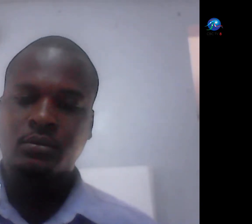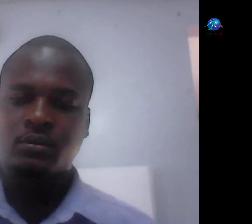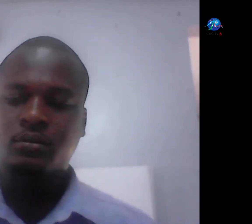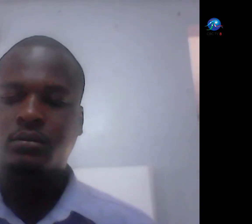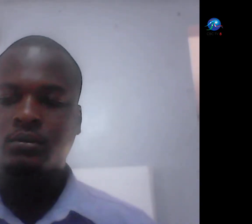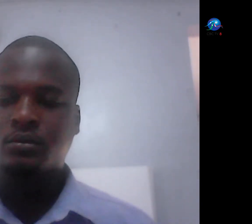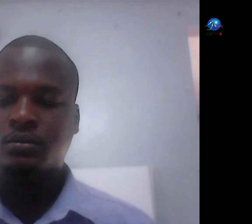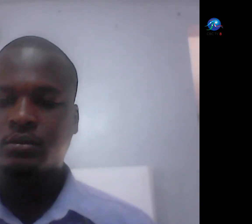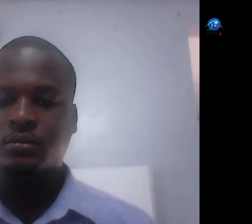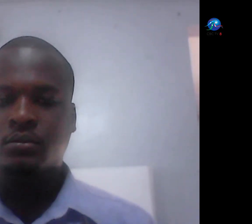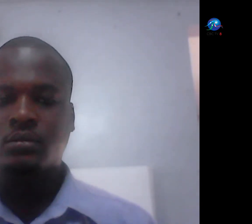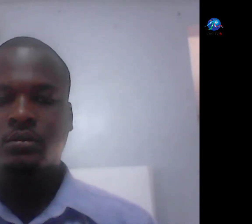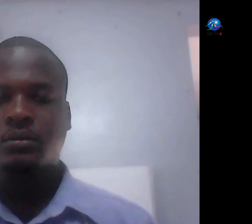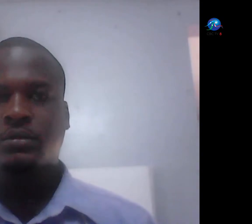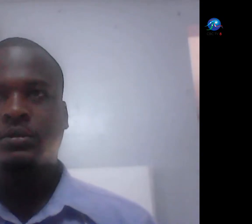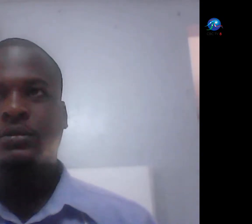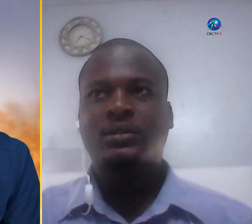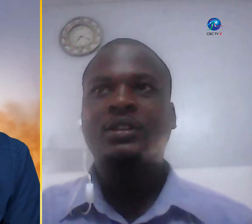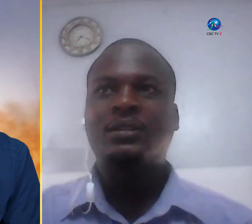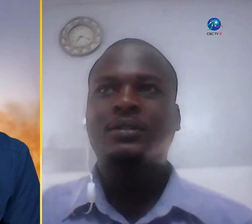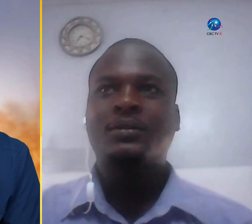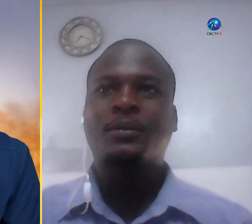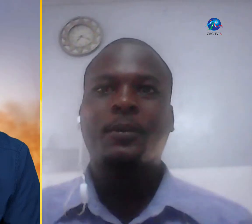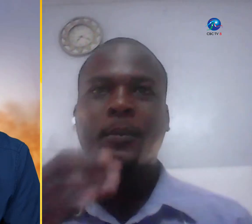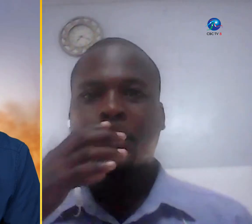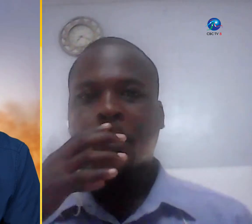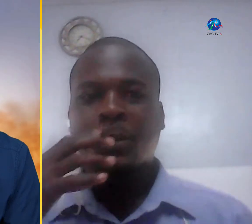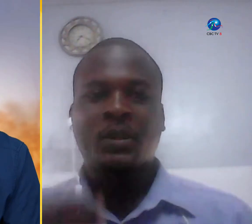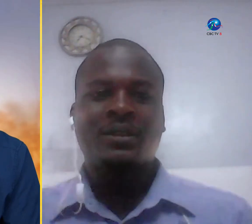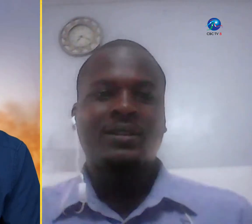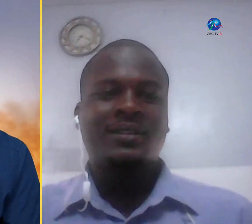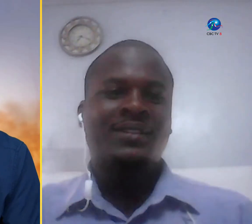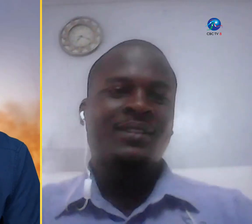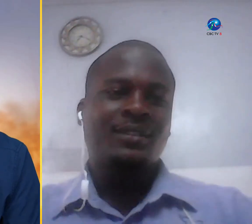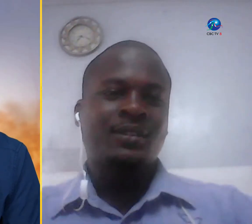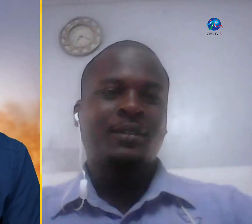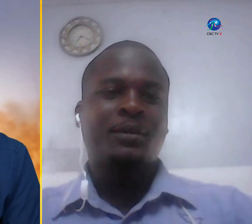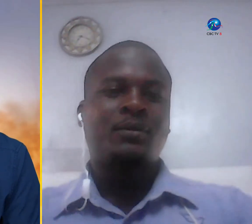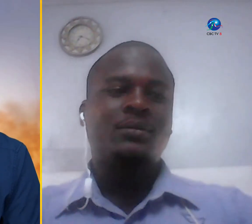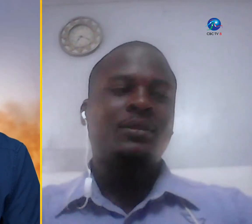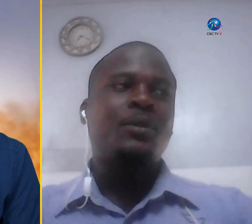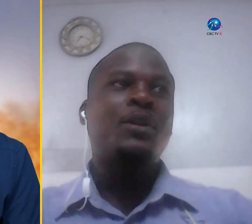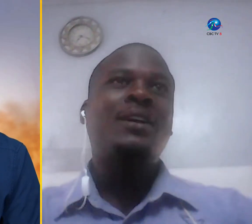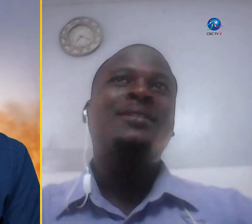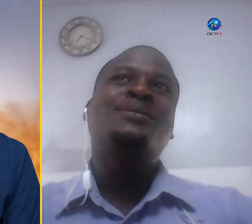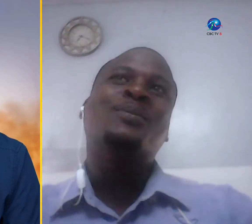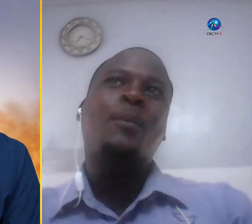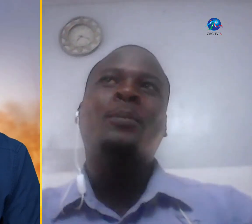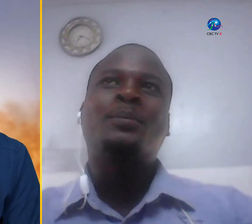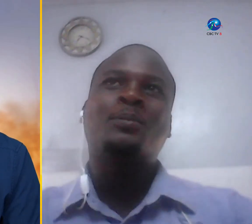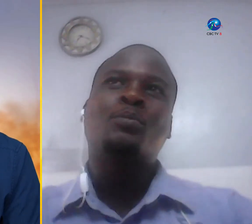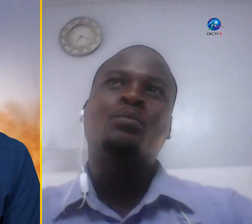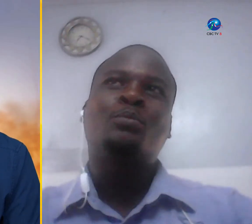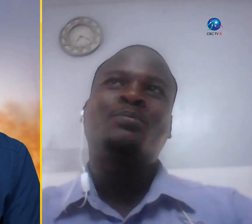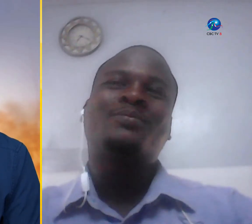is Spirit-Led Studio. Who came up with the name? I understand the concept, so who came up with the name?